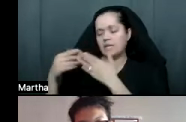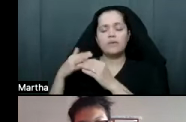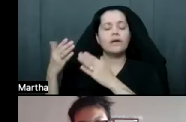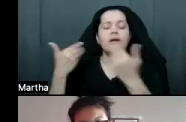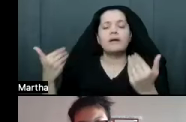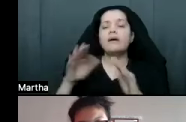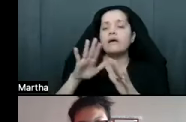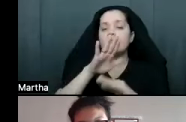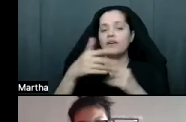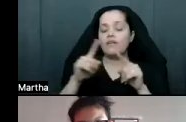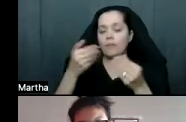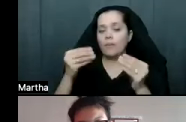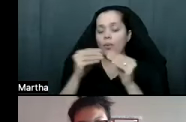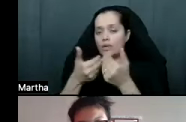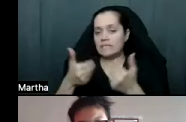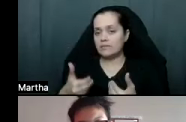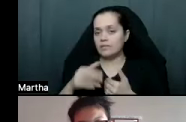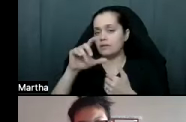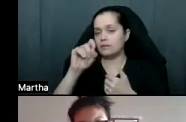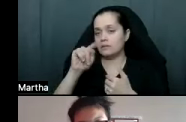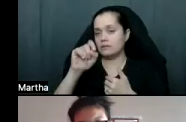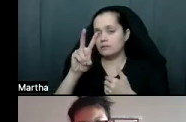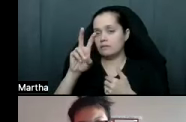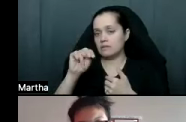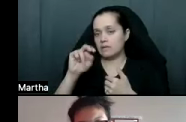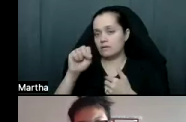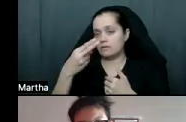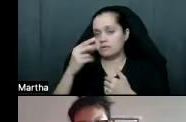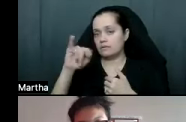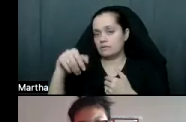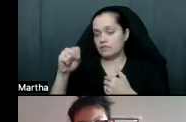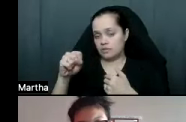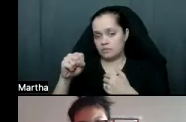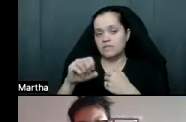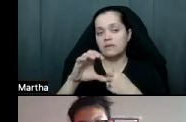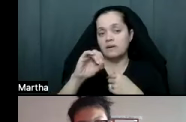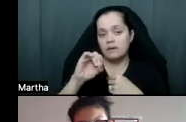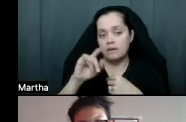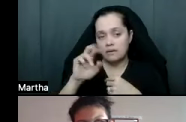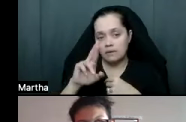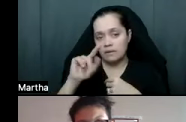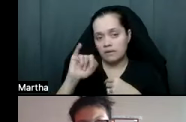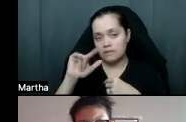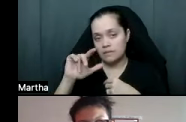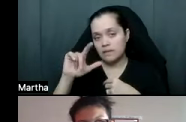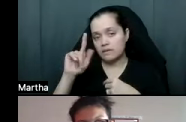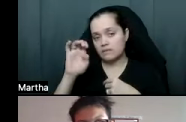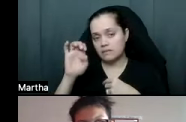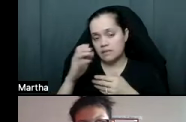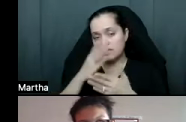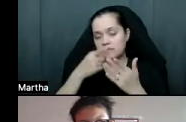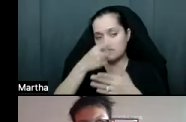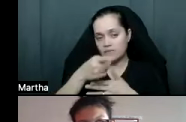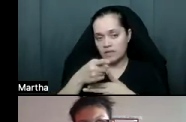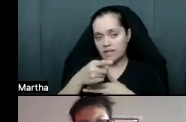into townships. So Ottertail Lake and some of what you see on the map there is in